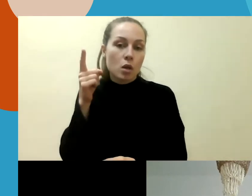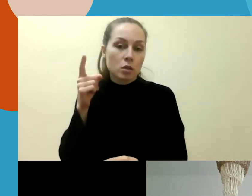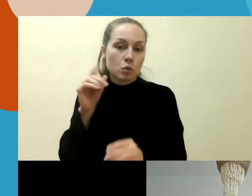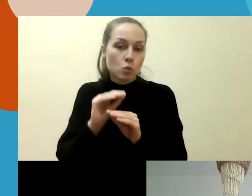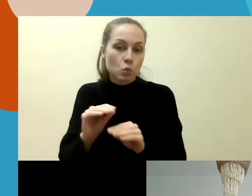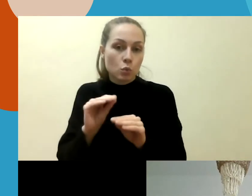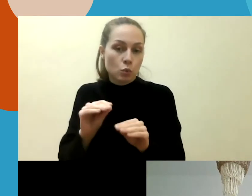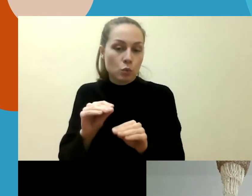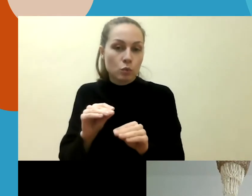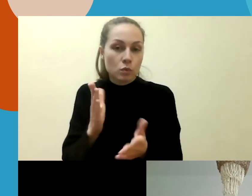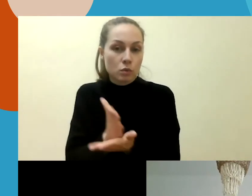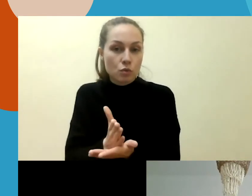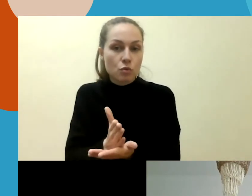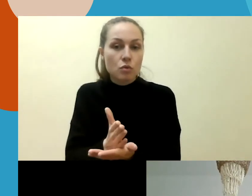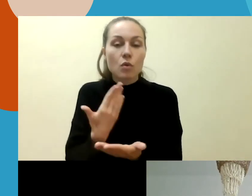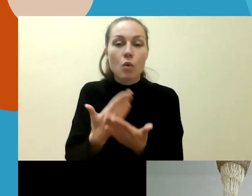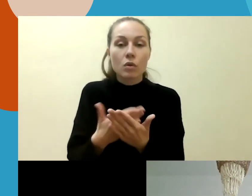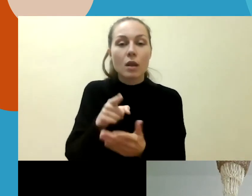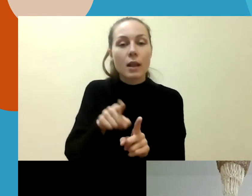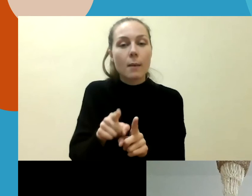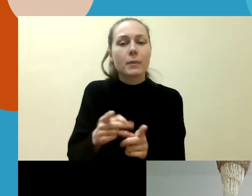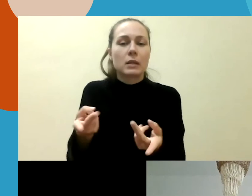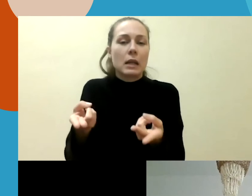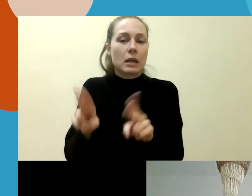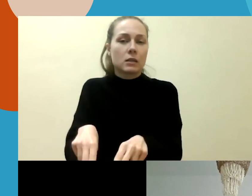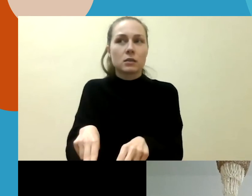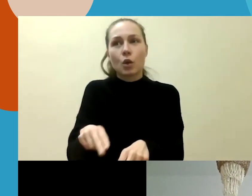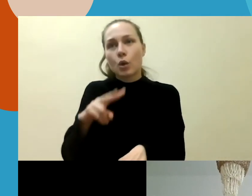which means that there is no follow-up.